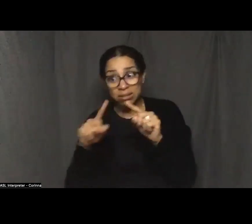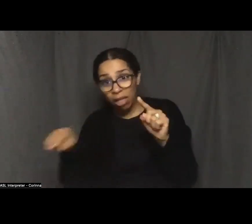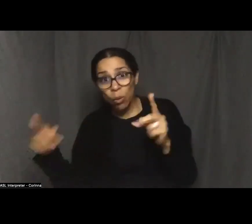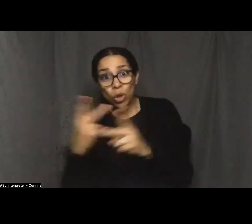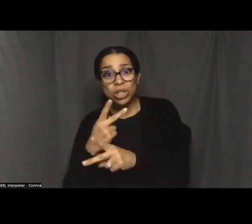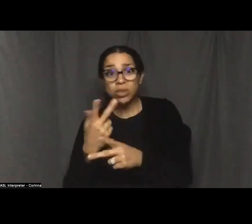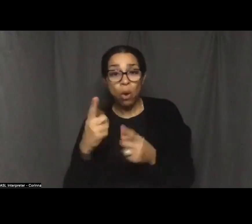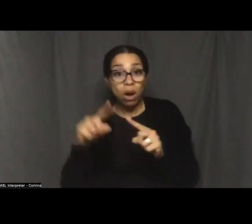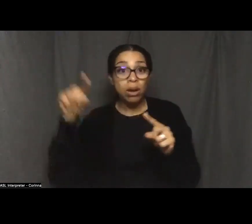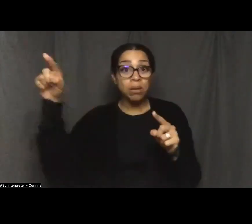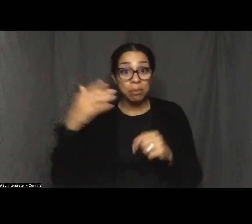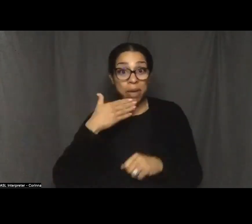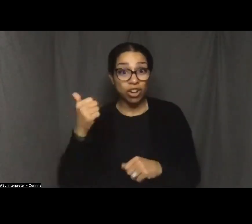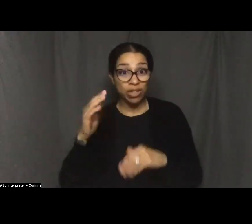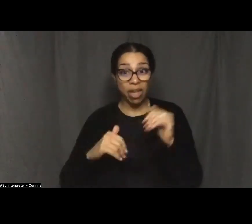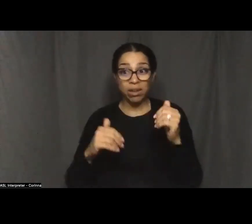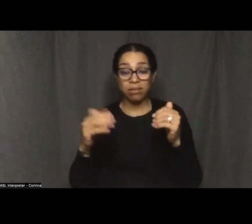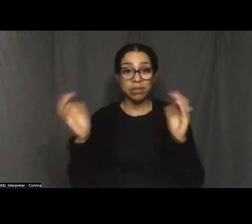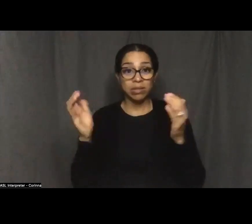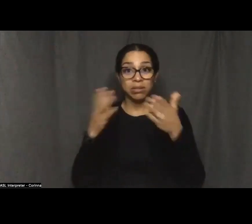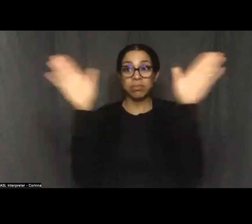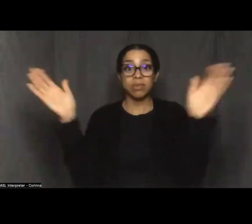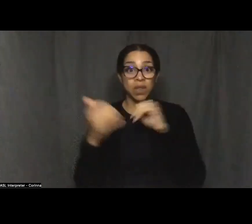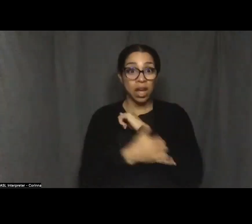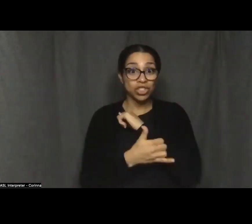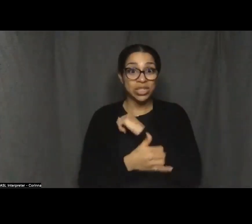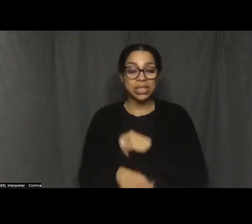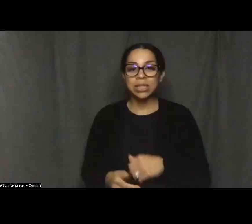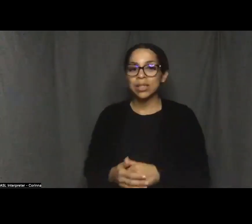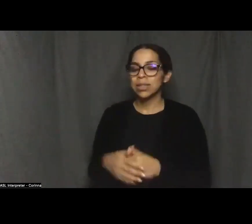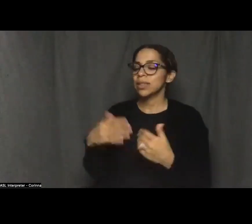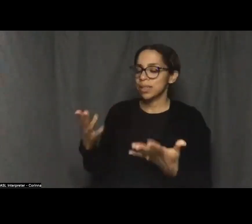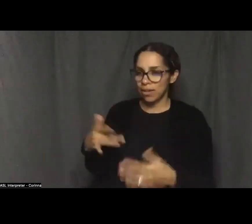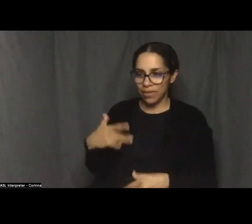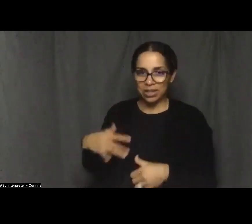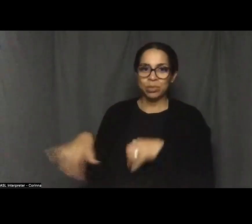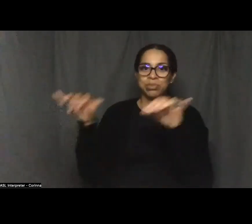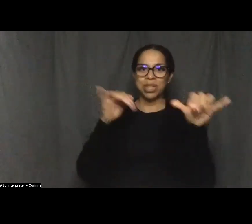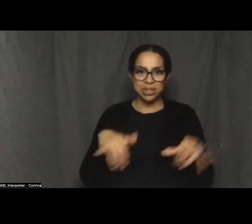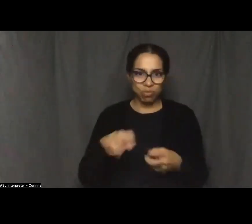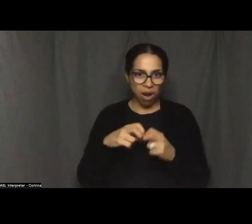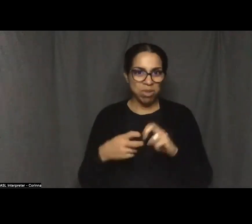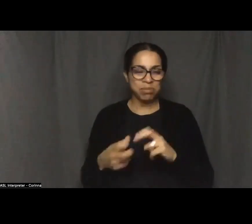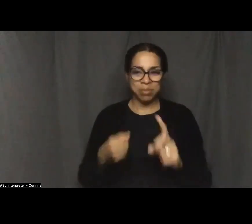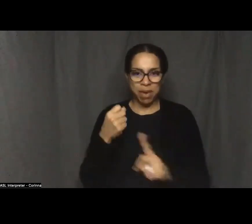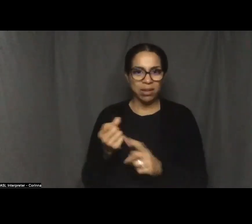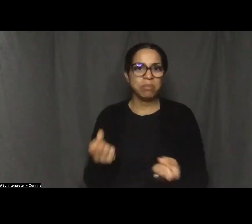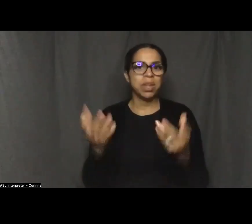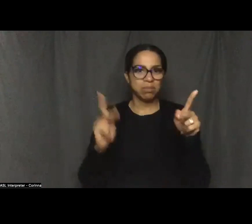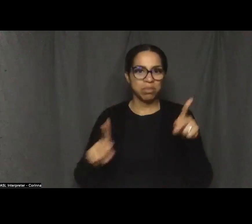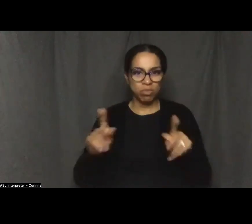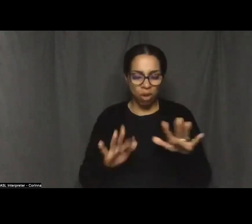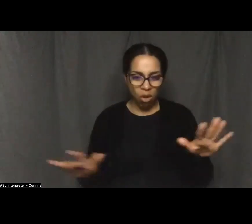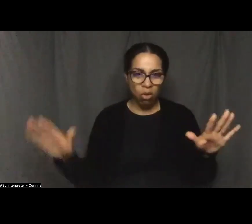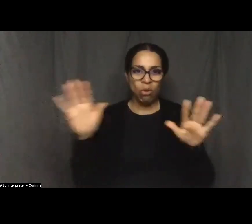Yeah, I feel like this is a ubiquitous problem that's impacting lots of people across the country. And there are